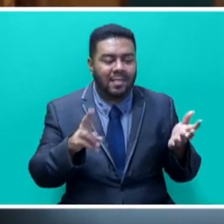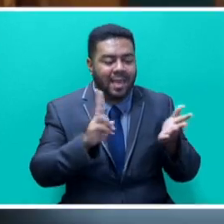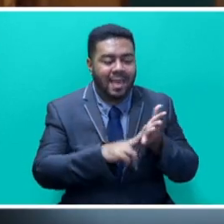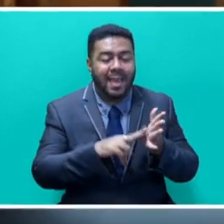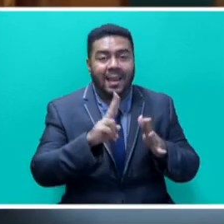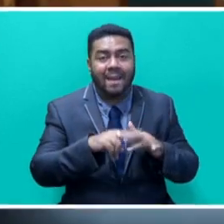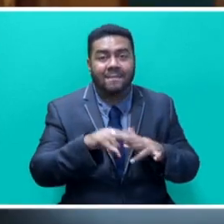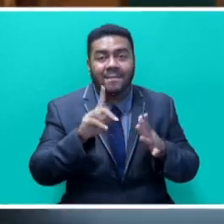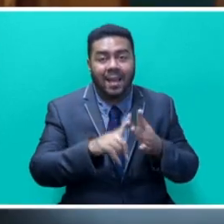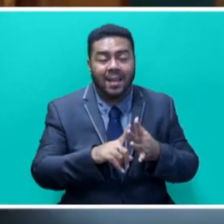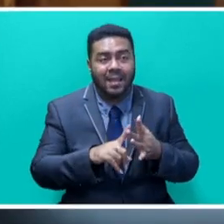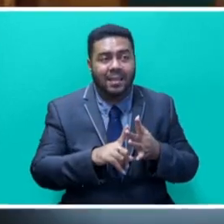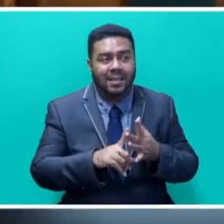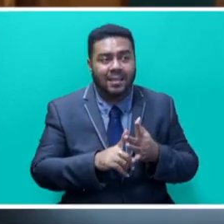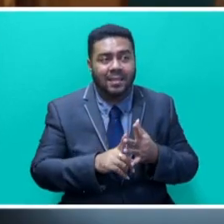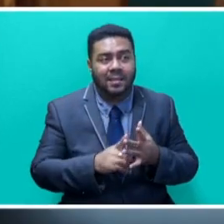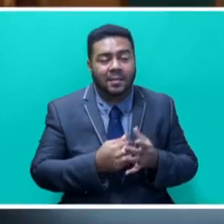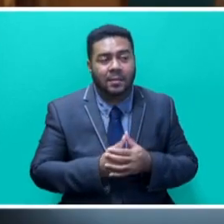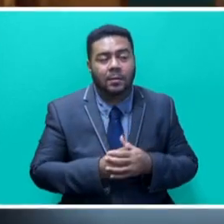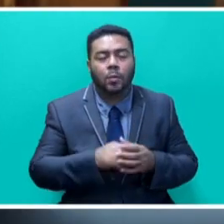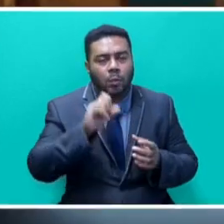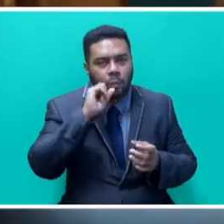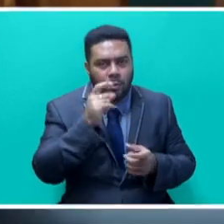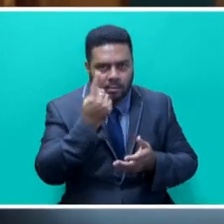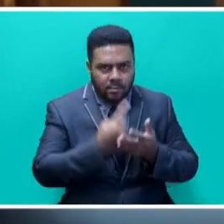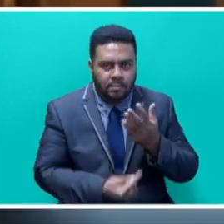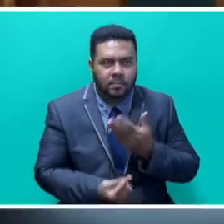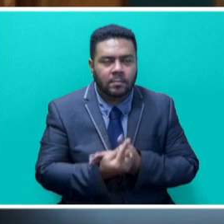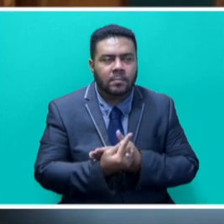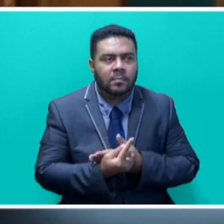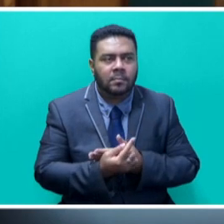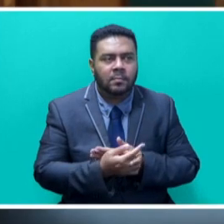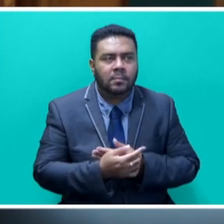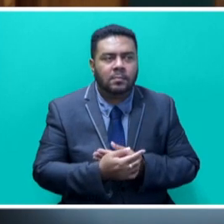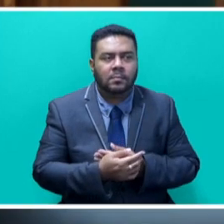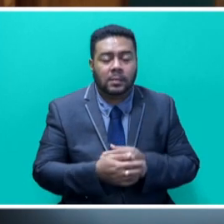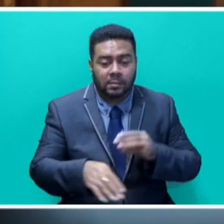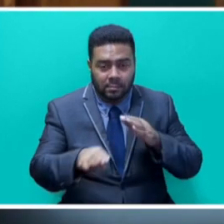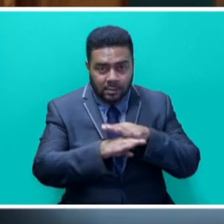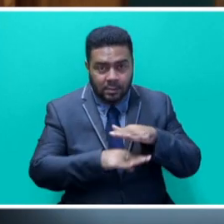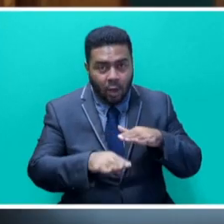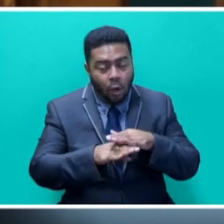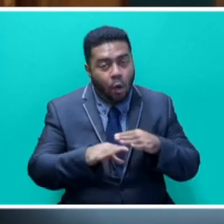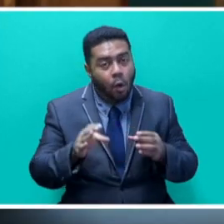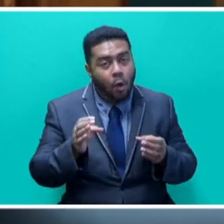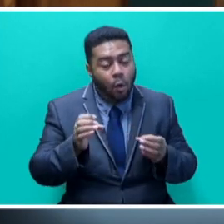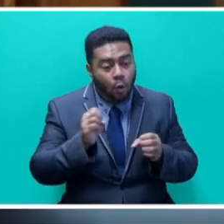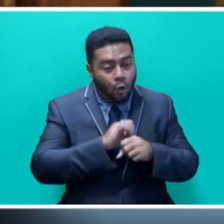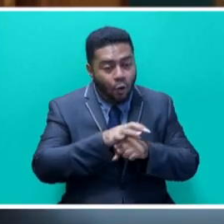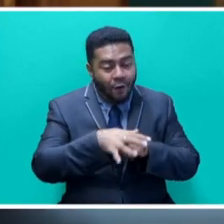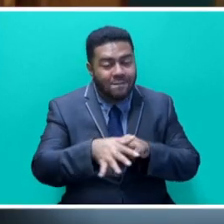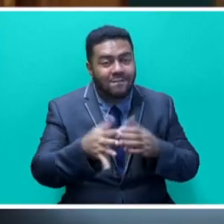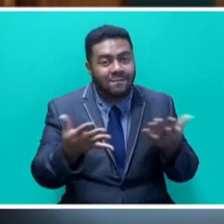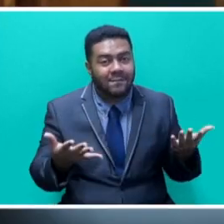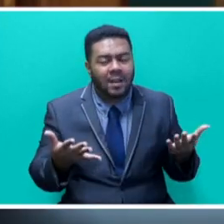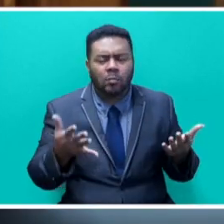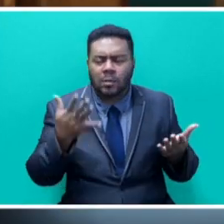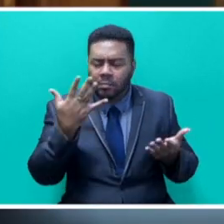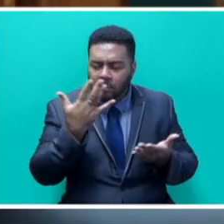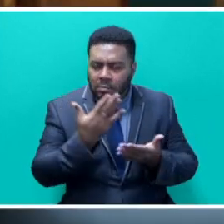assessment on Vitilevu will be conducted strategically and based on the COVID-19 situation. It most